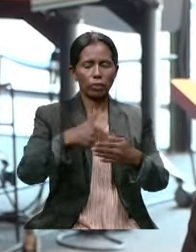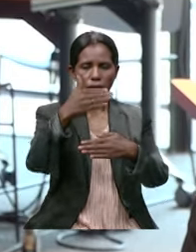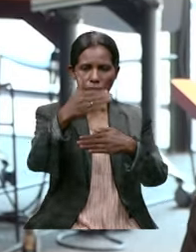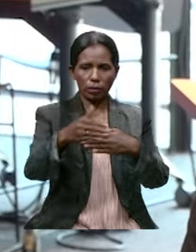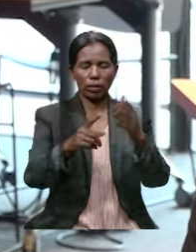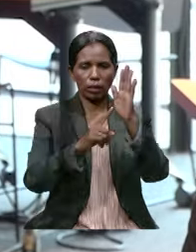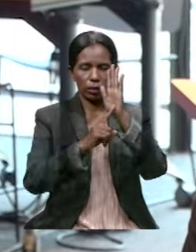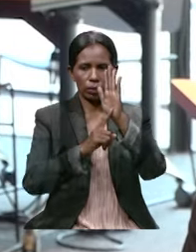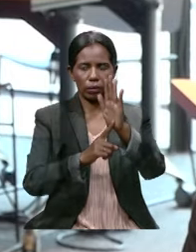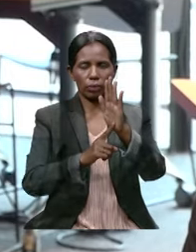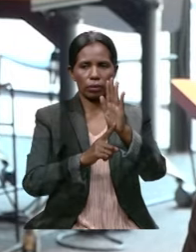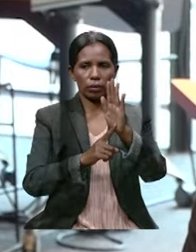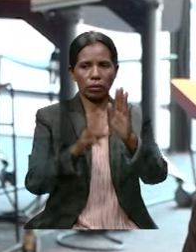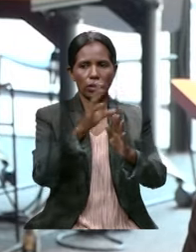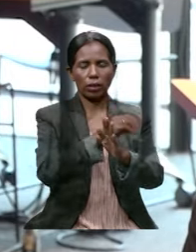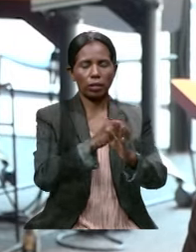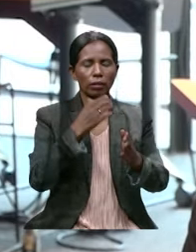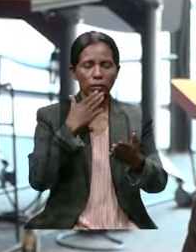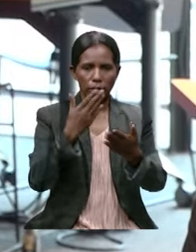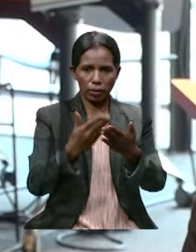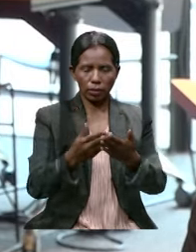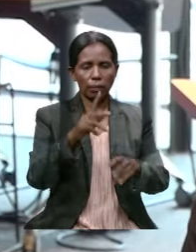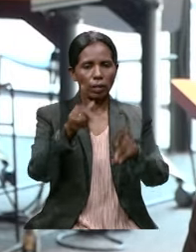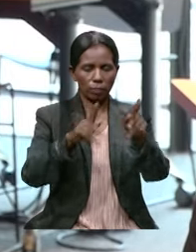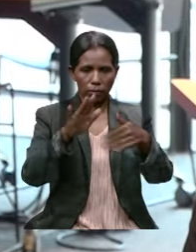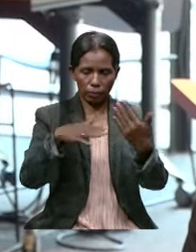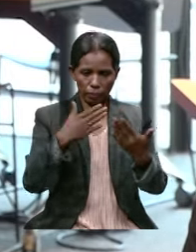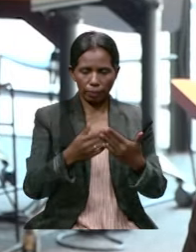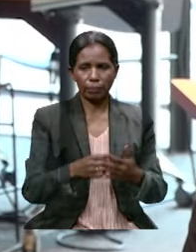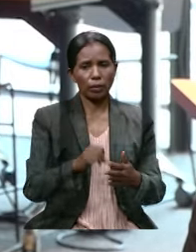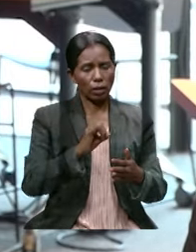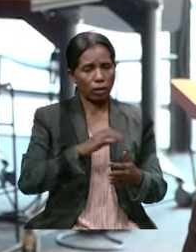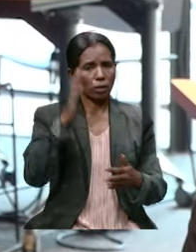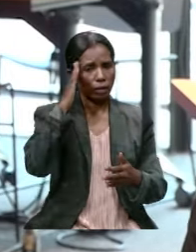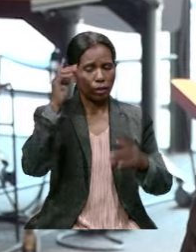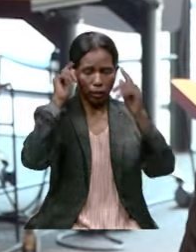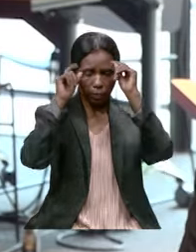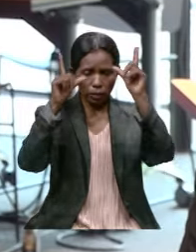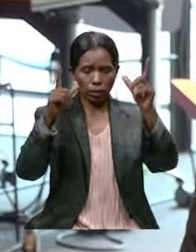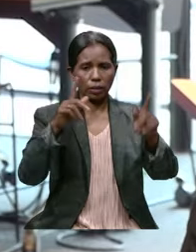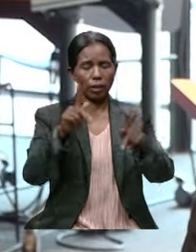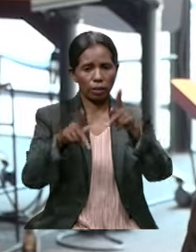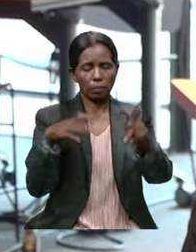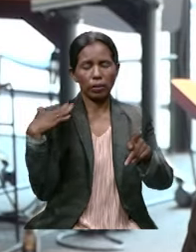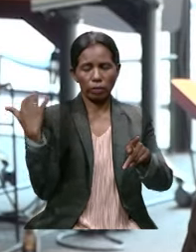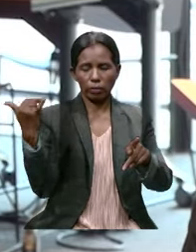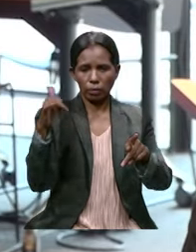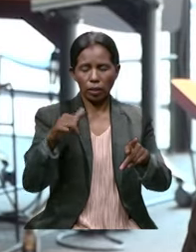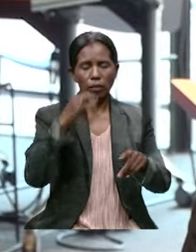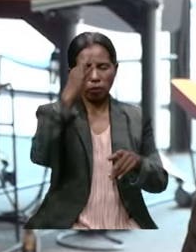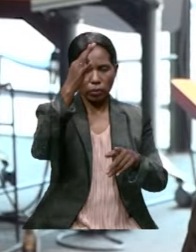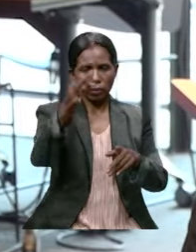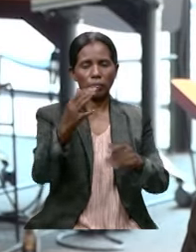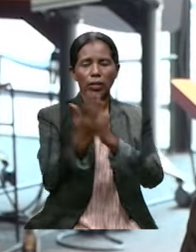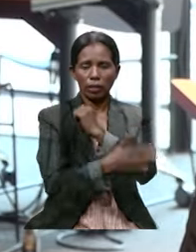or the most important success factor is still people. Okay. And I think Timor-Leste has many young people. Yes. They are the future of the country.